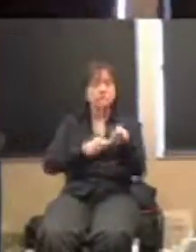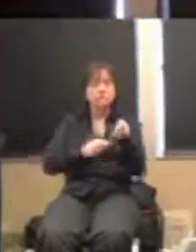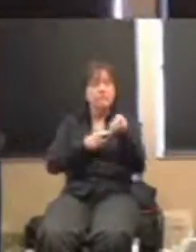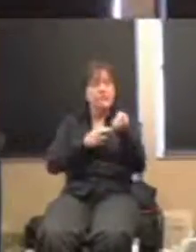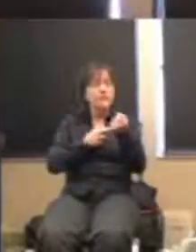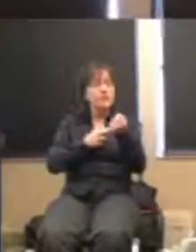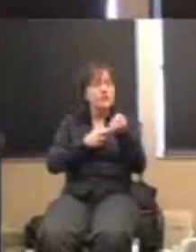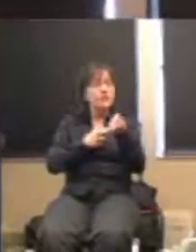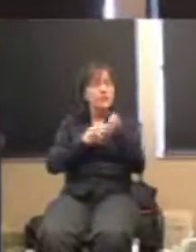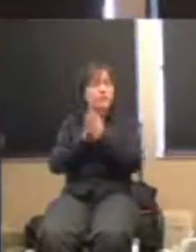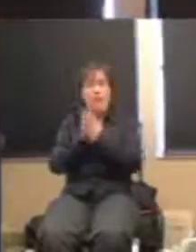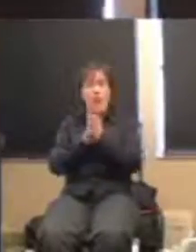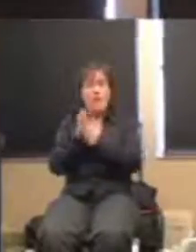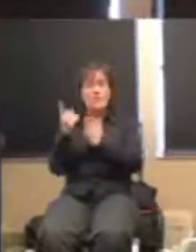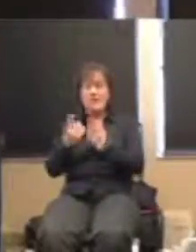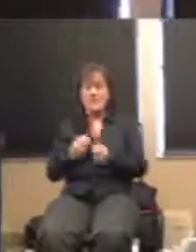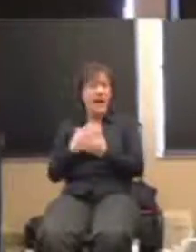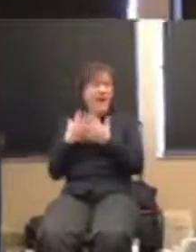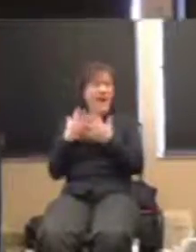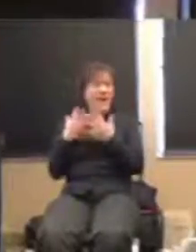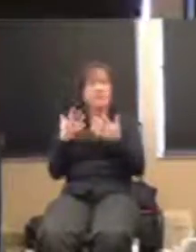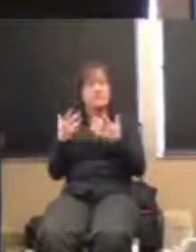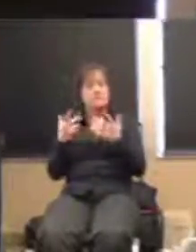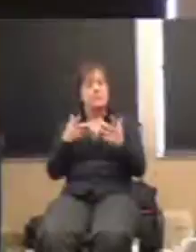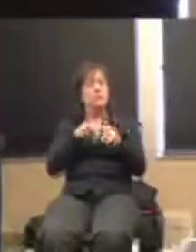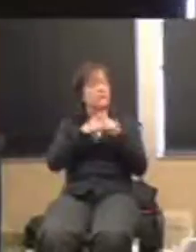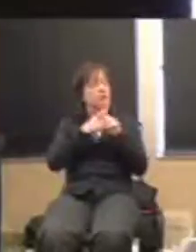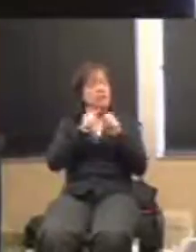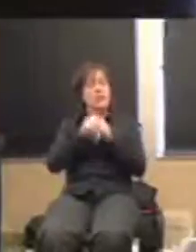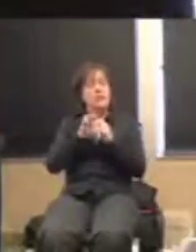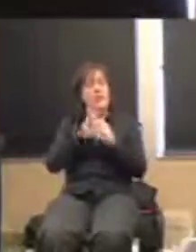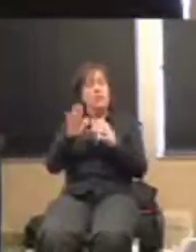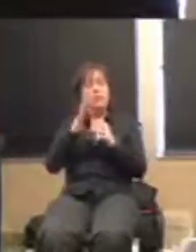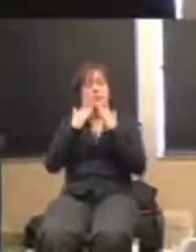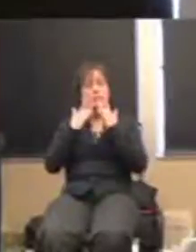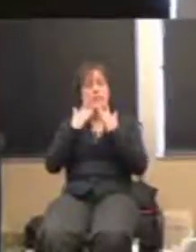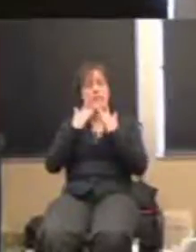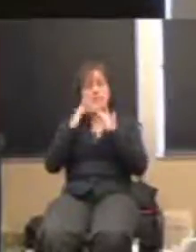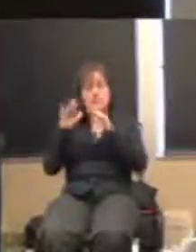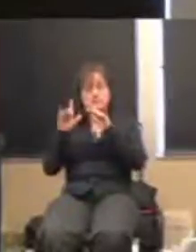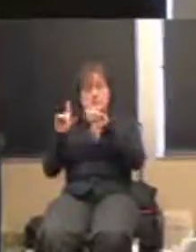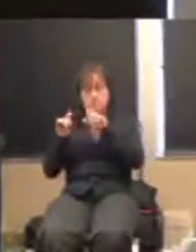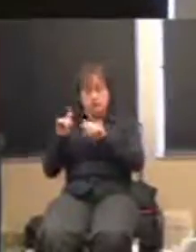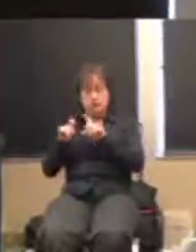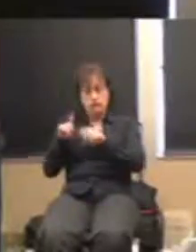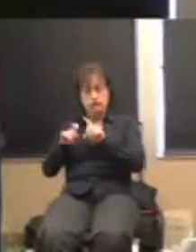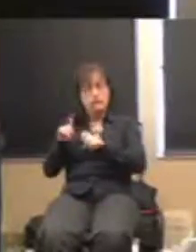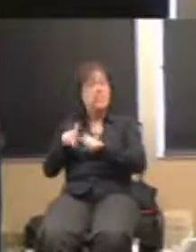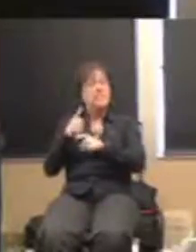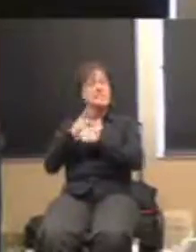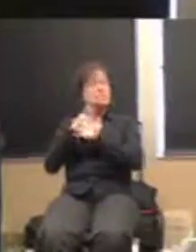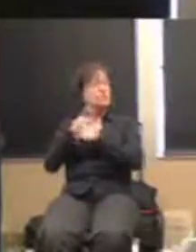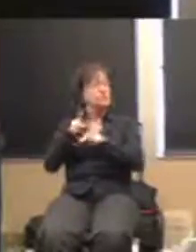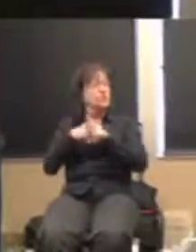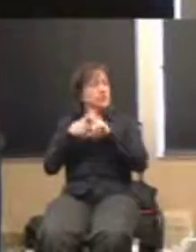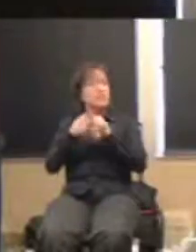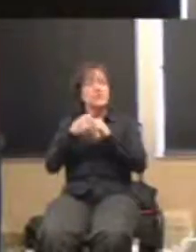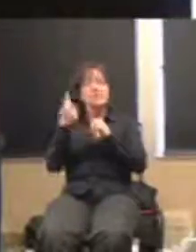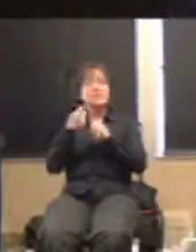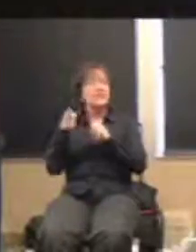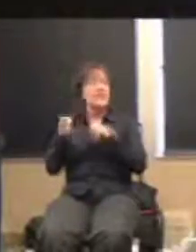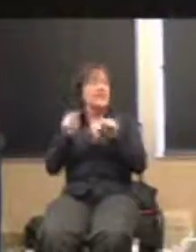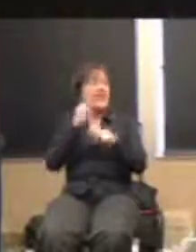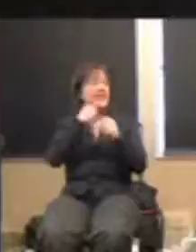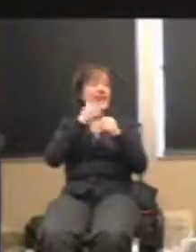reinforcing, really motivating. And so you're going to start with your preference assessment, and typically you're going to start with an edible, because that's usually